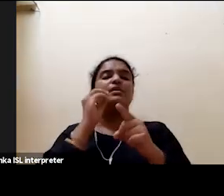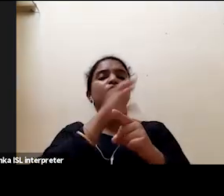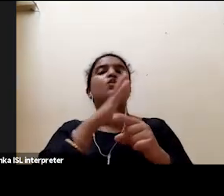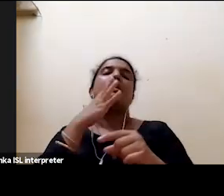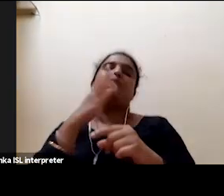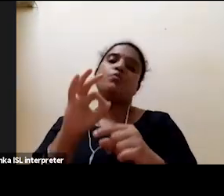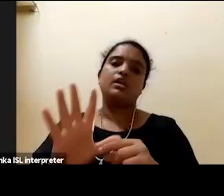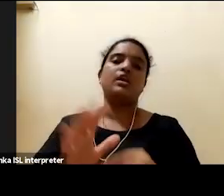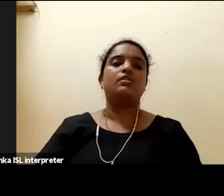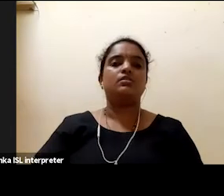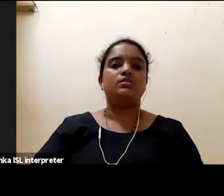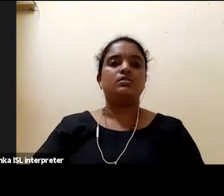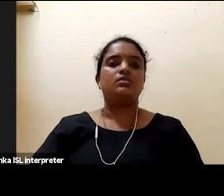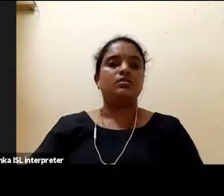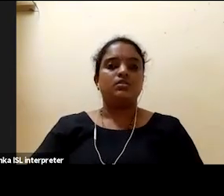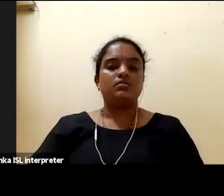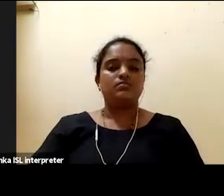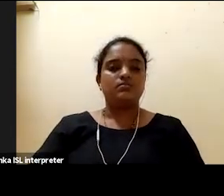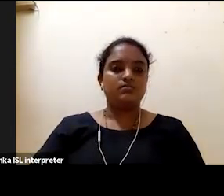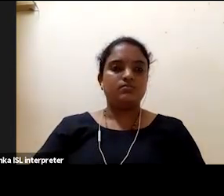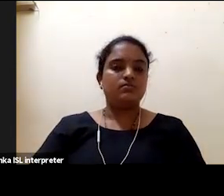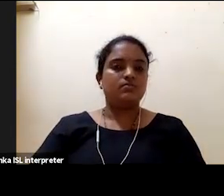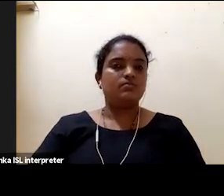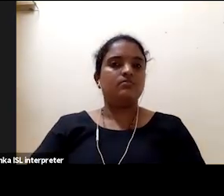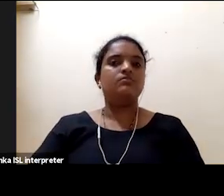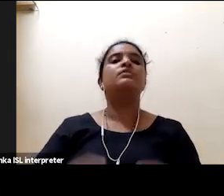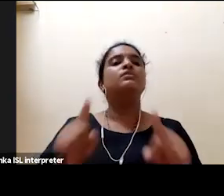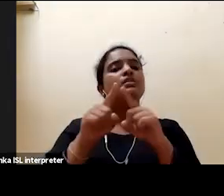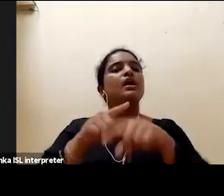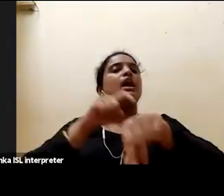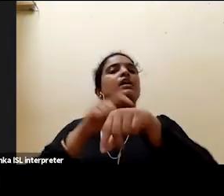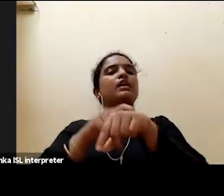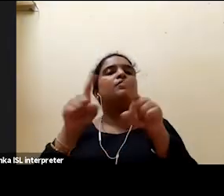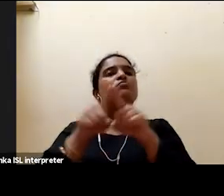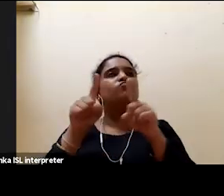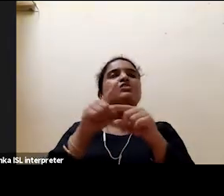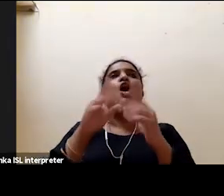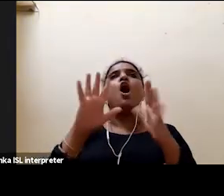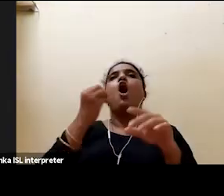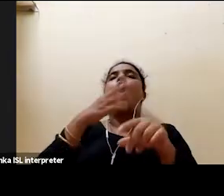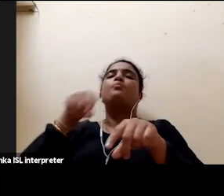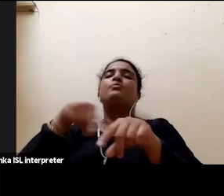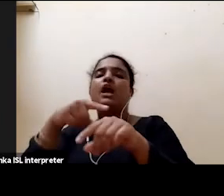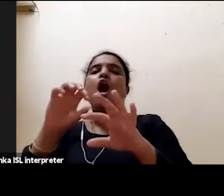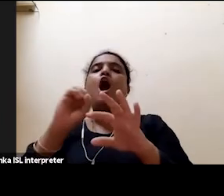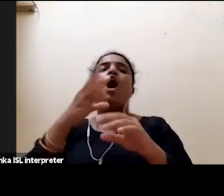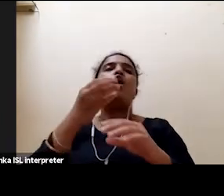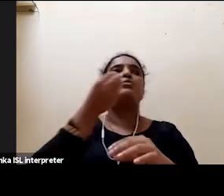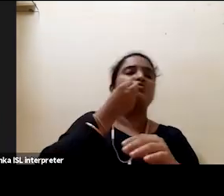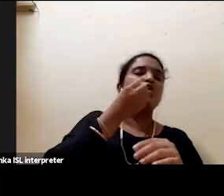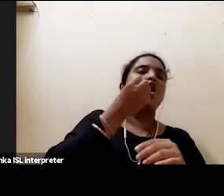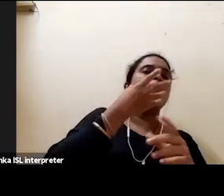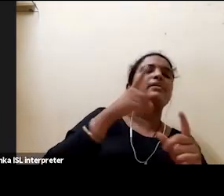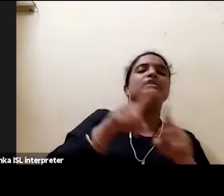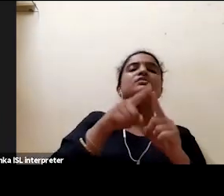definitely time taken and servings, because it's good for your reader to know that how long will they take and how many people can they serve with this, because many people,